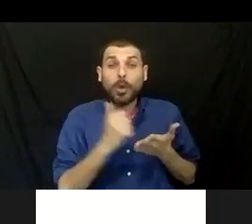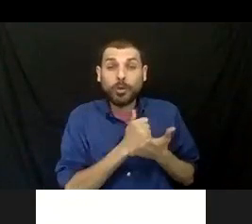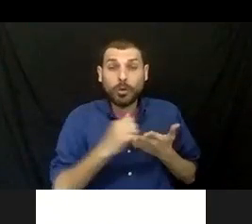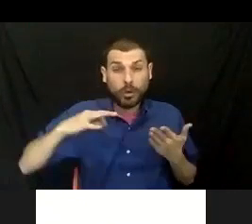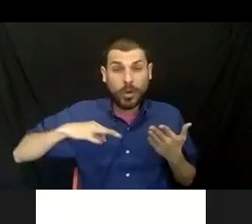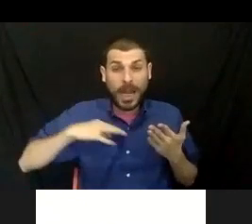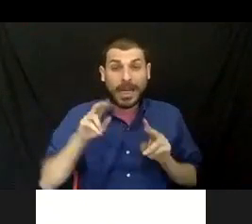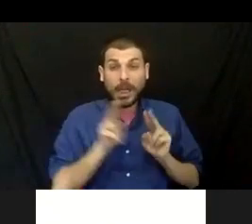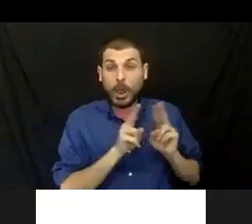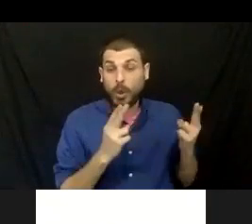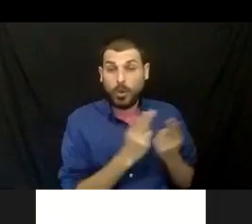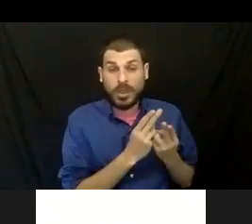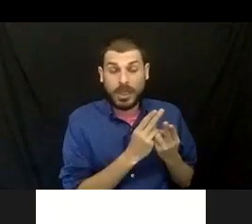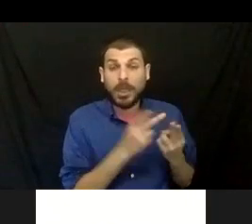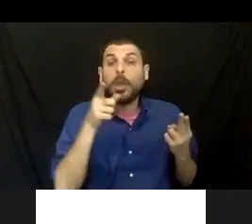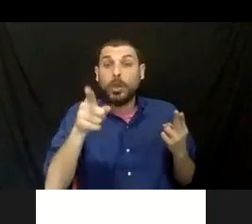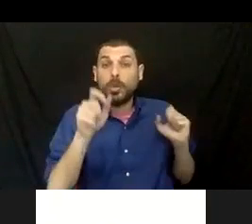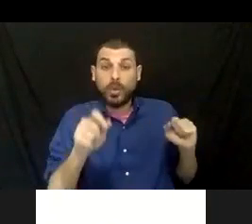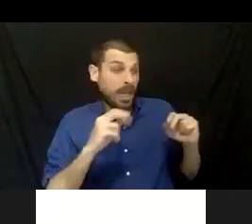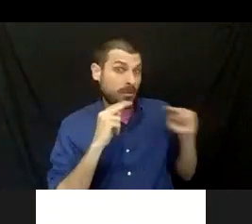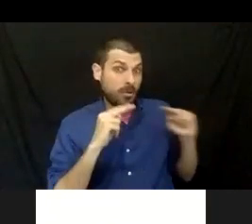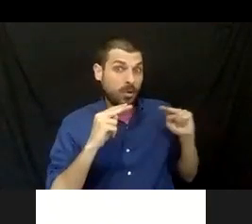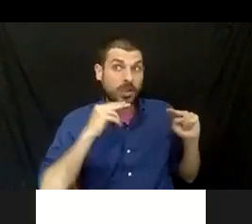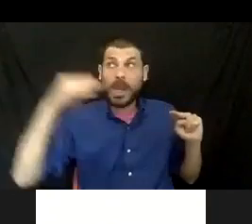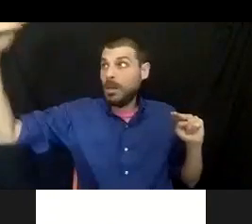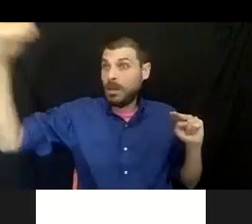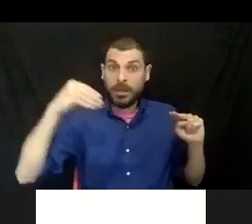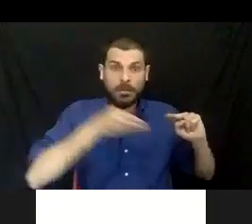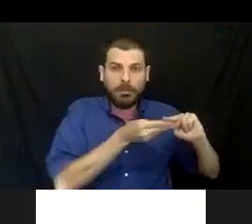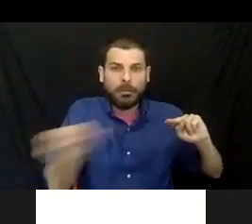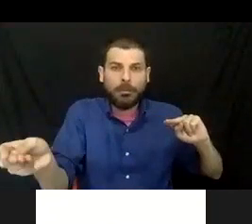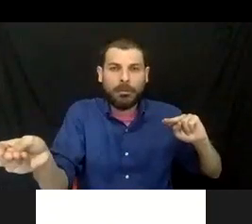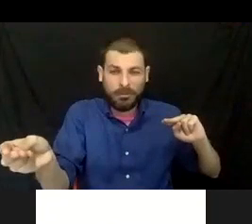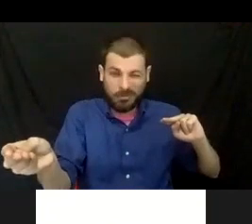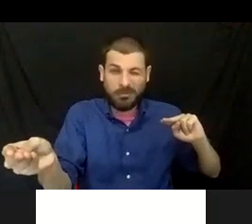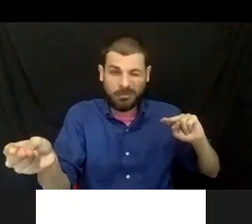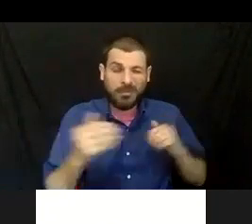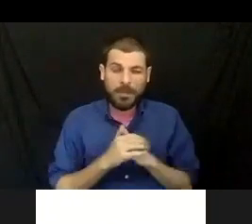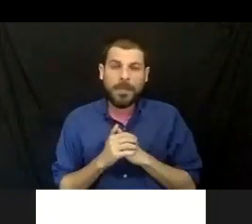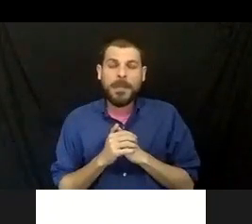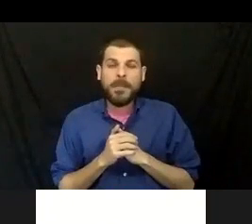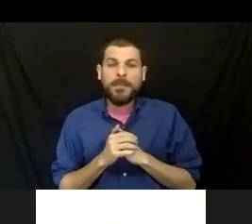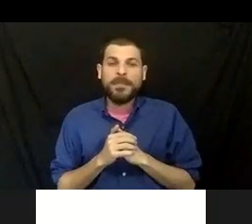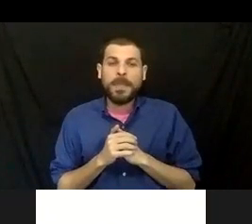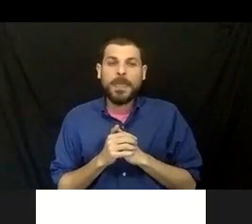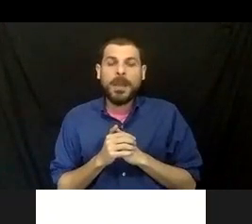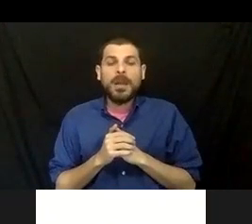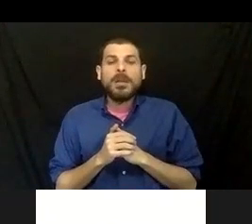that obligation from the stimulus funds. Now, the big four banks,